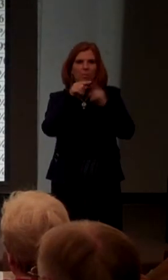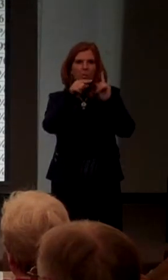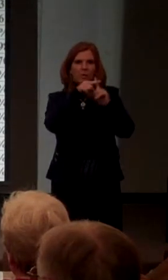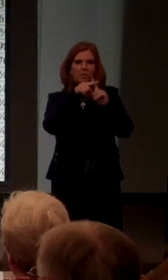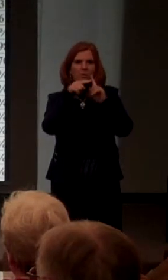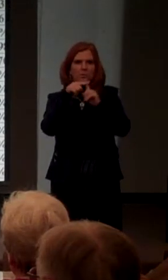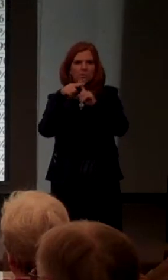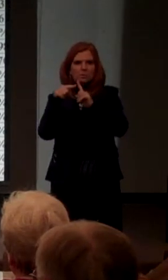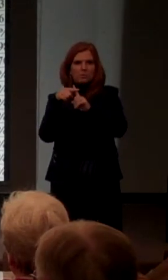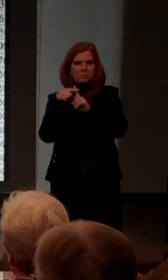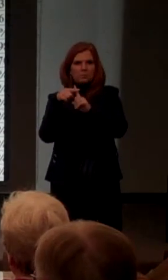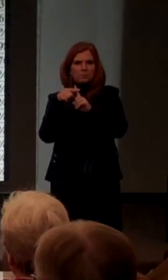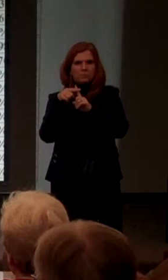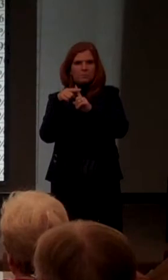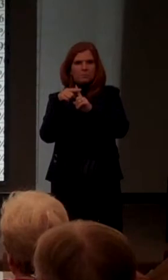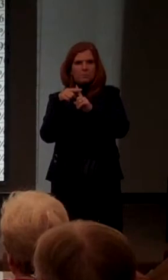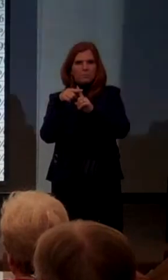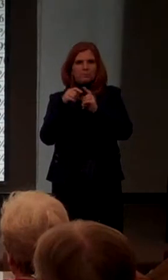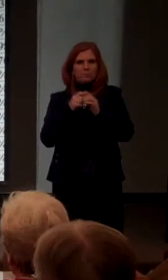sign